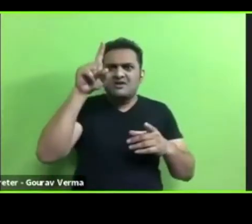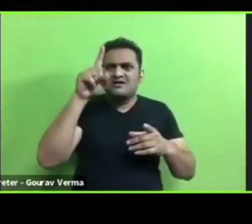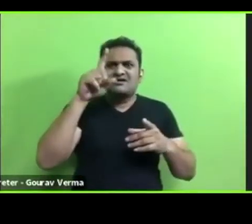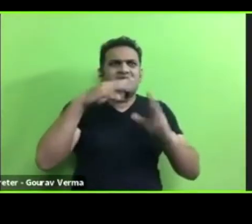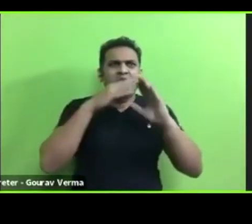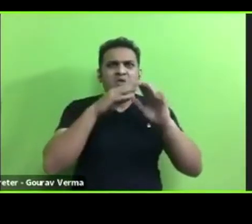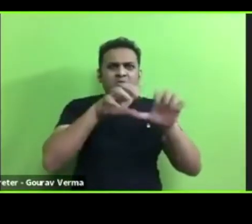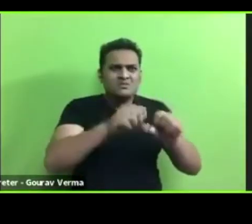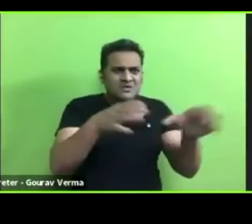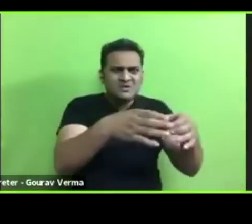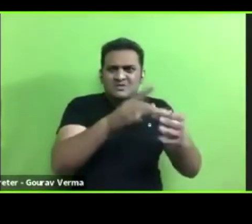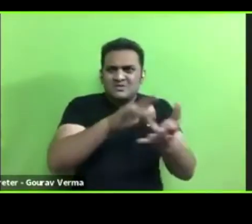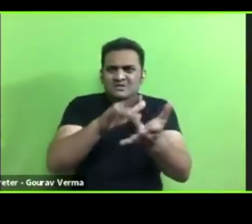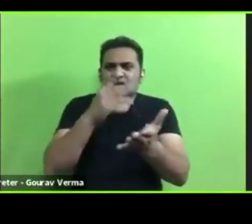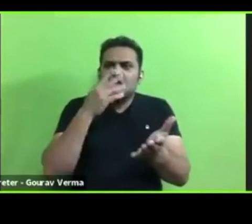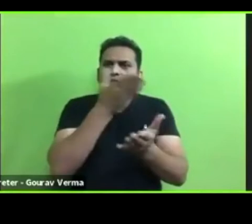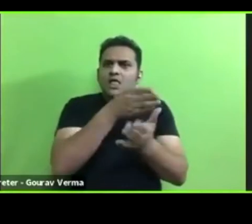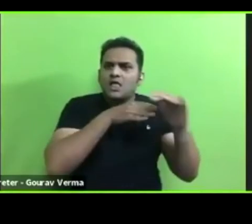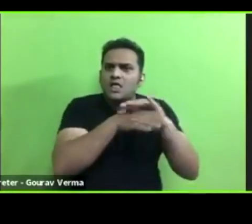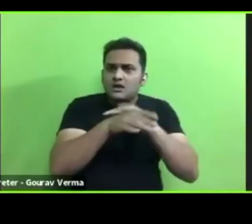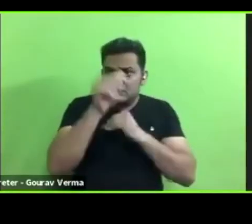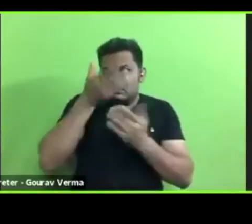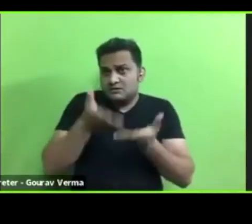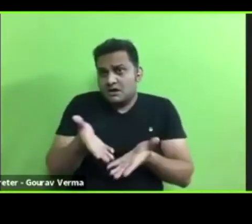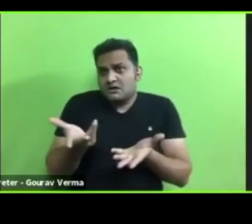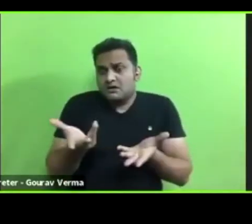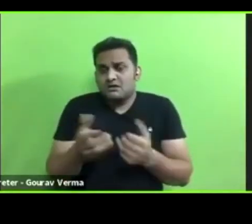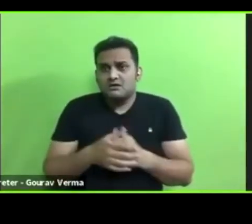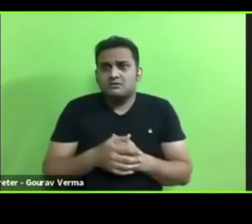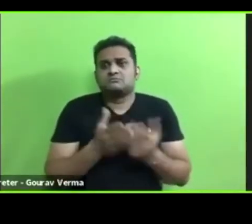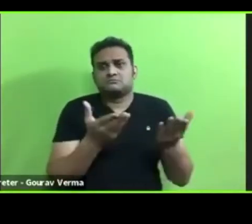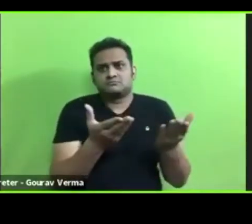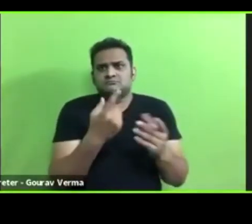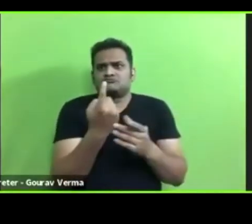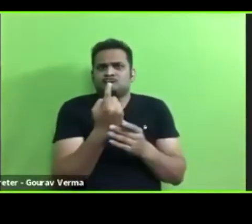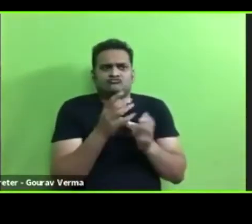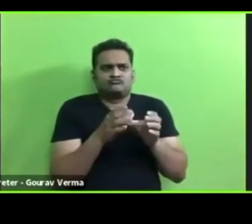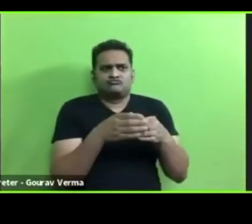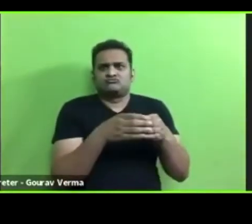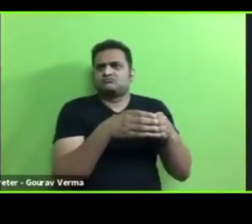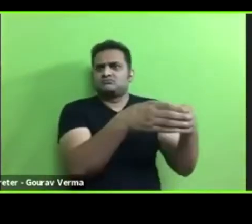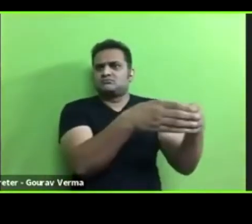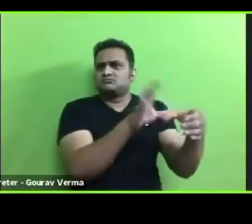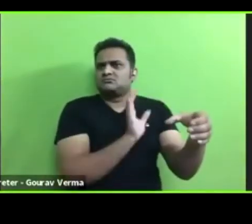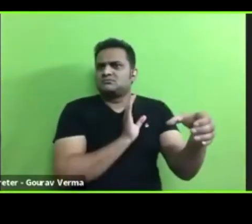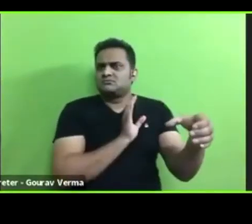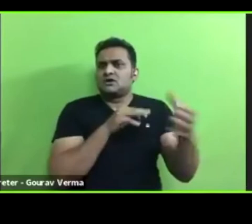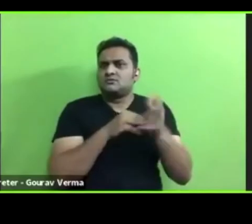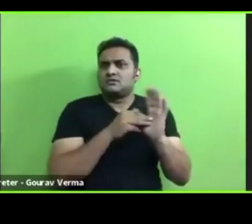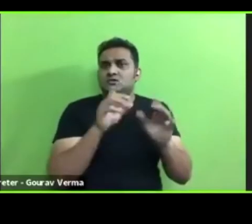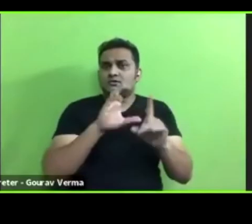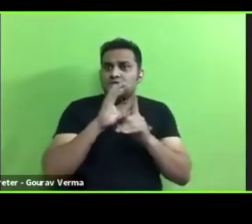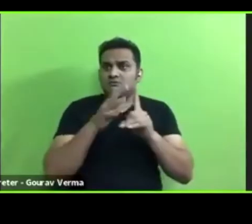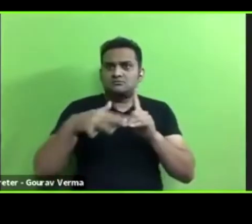Dalit discourse that you have seen in India today. So there is an isolation within an isolation because the cultural environment